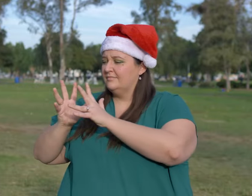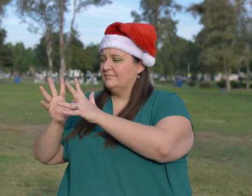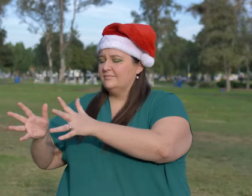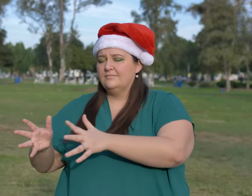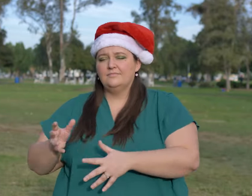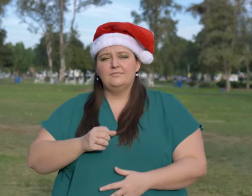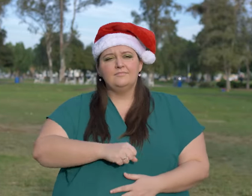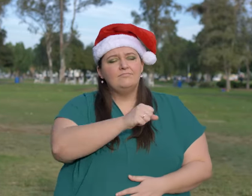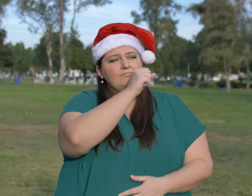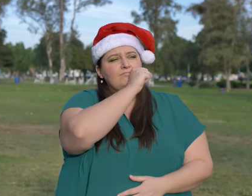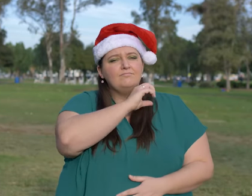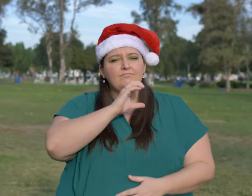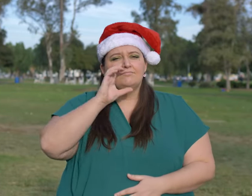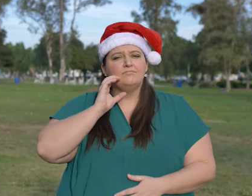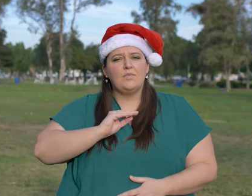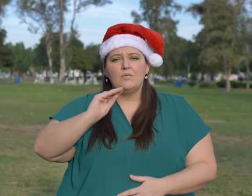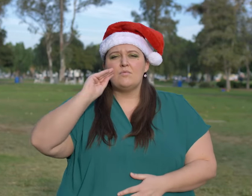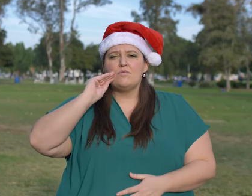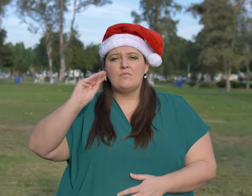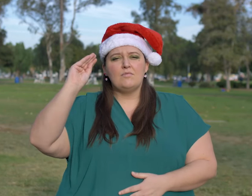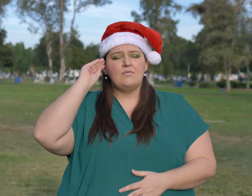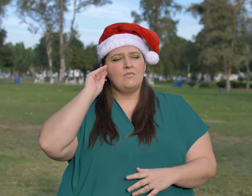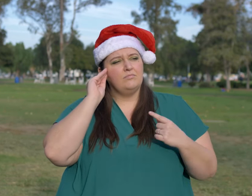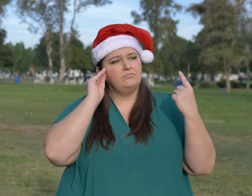it in the many rest